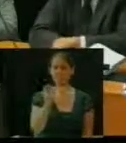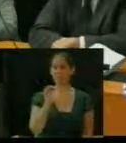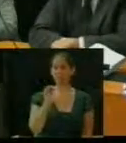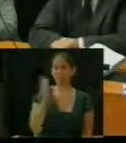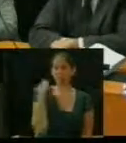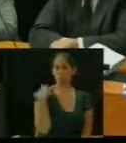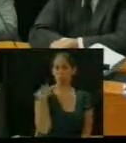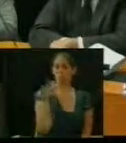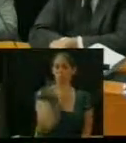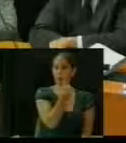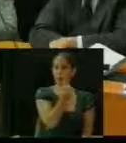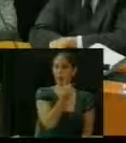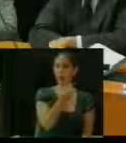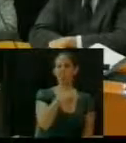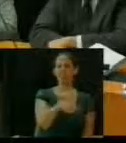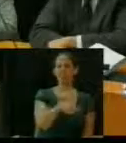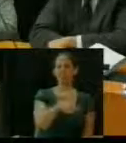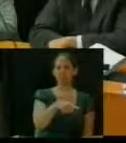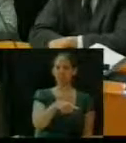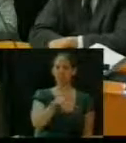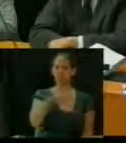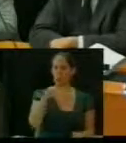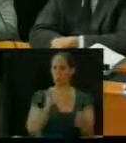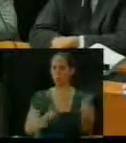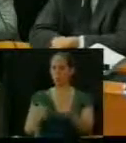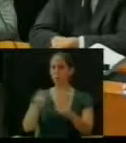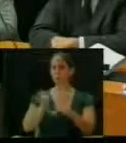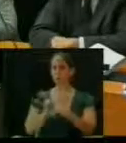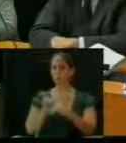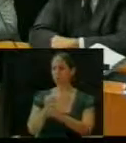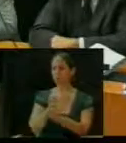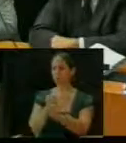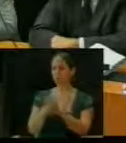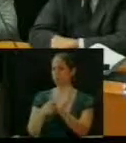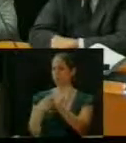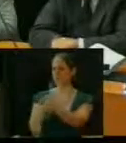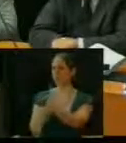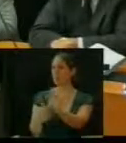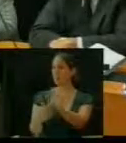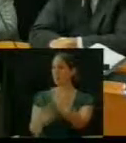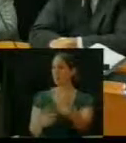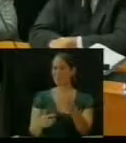law director to see if there is probable cause there for us to talk about?